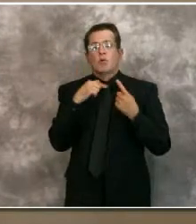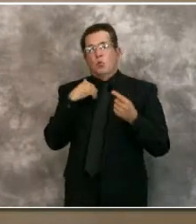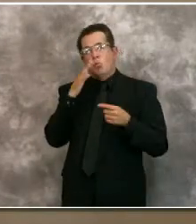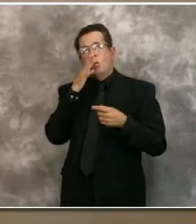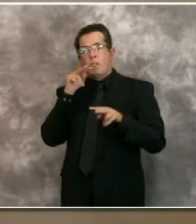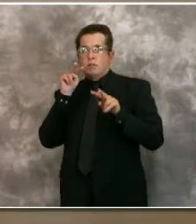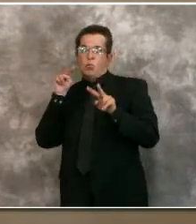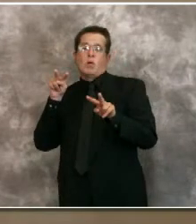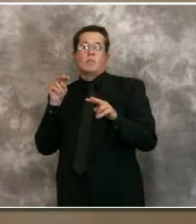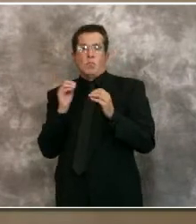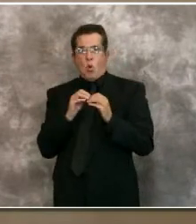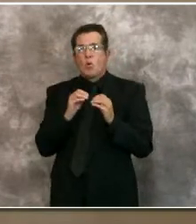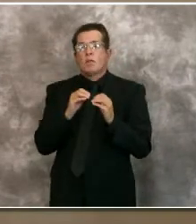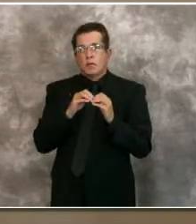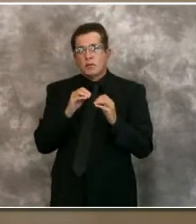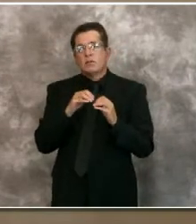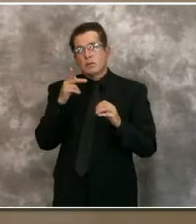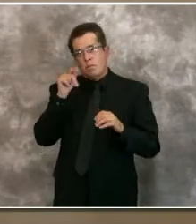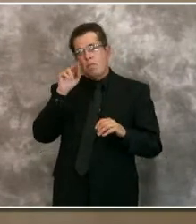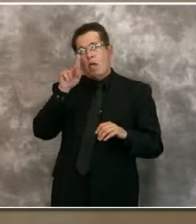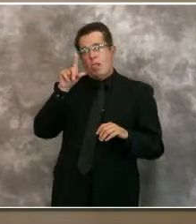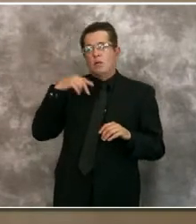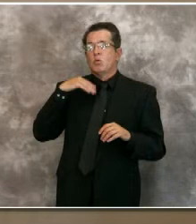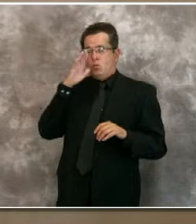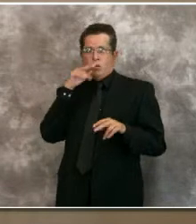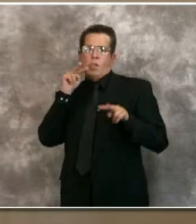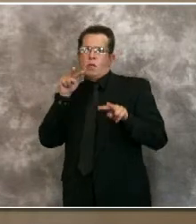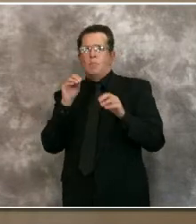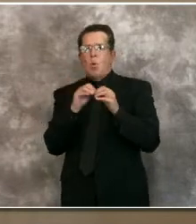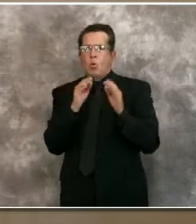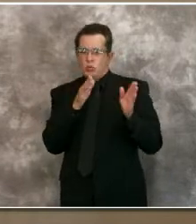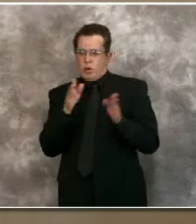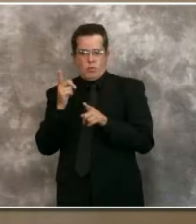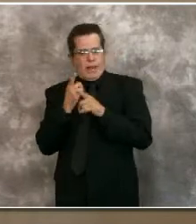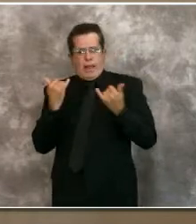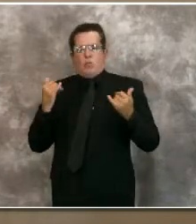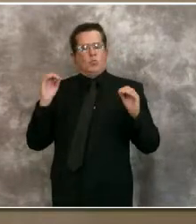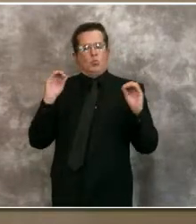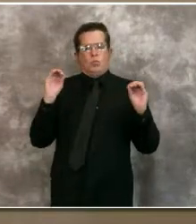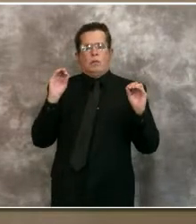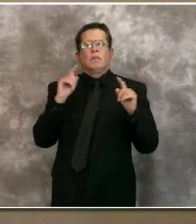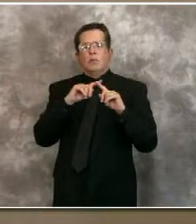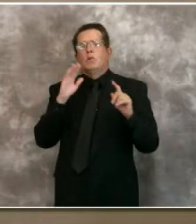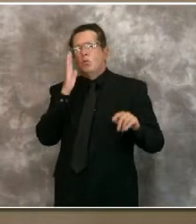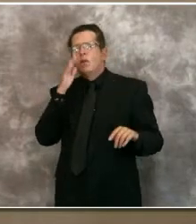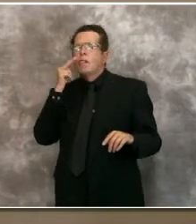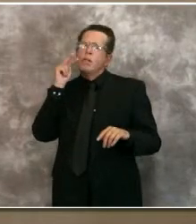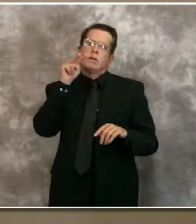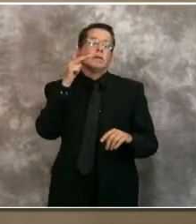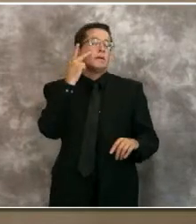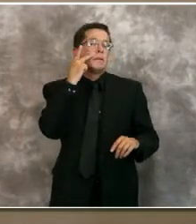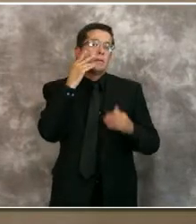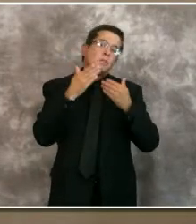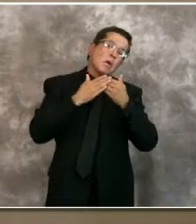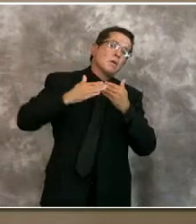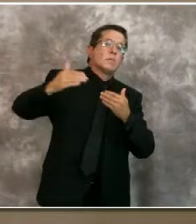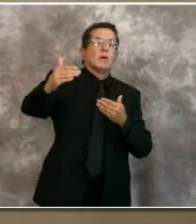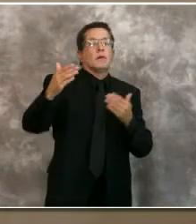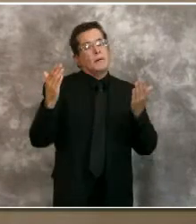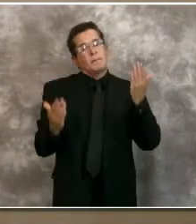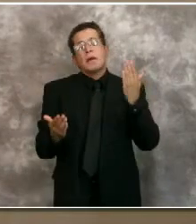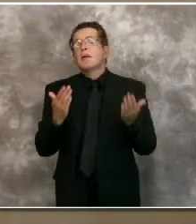explore, Paul, strategies like that, but currently we are not implementing that strategy. Thank